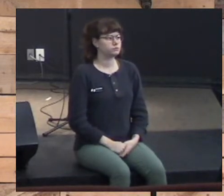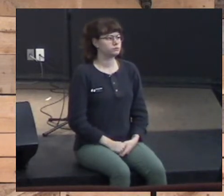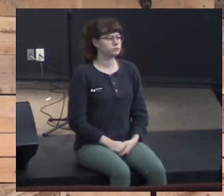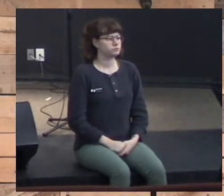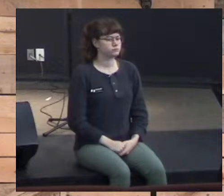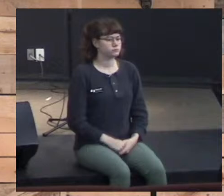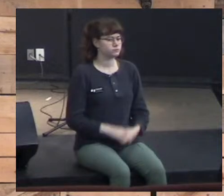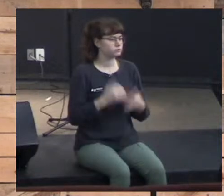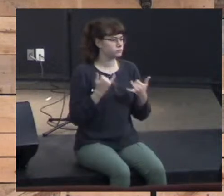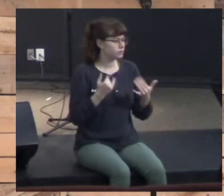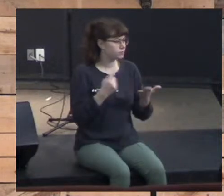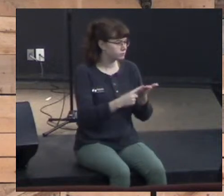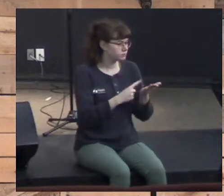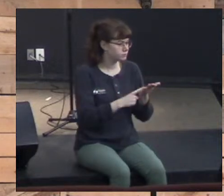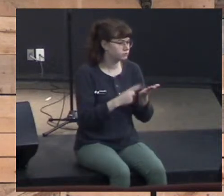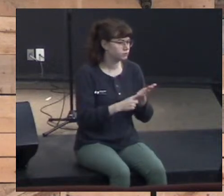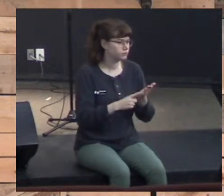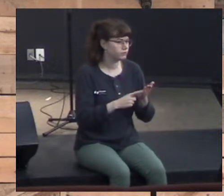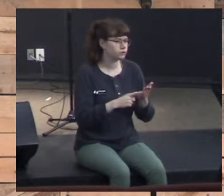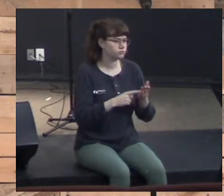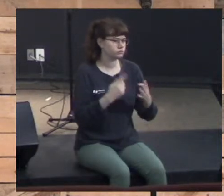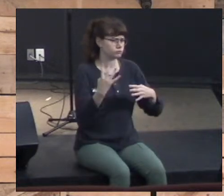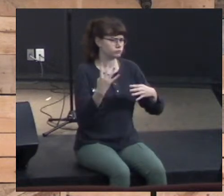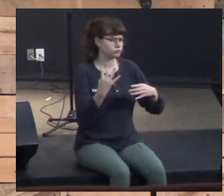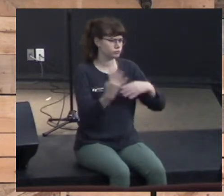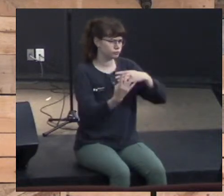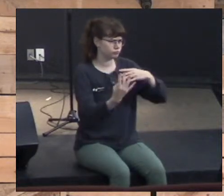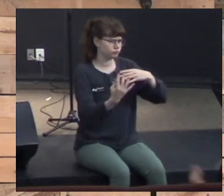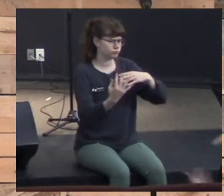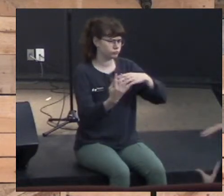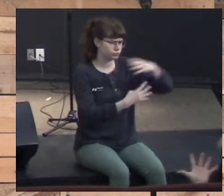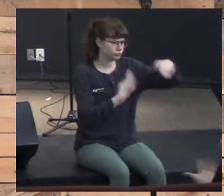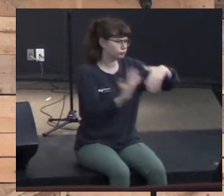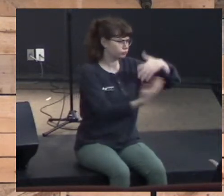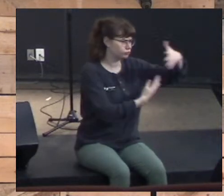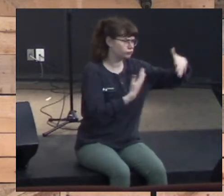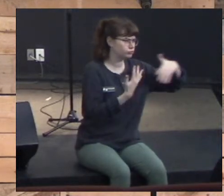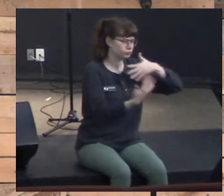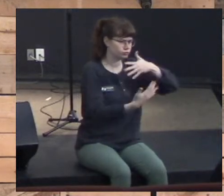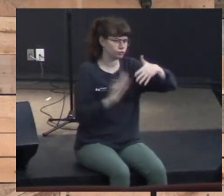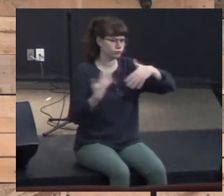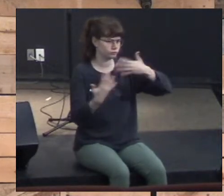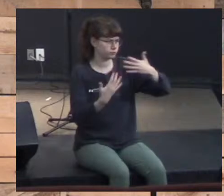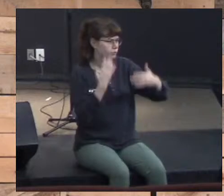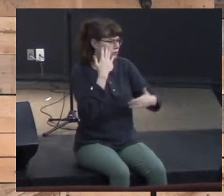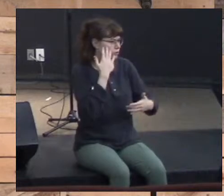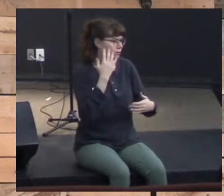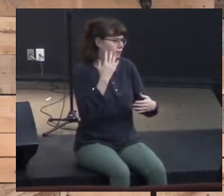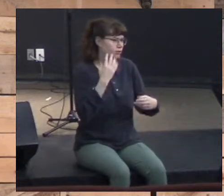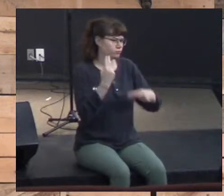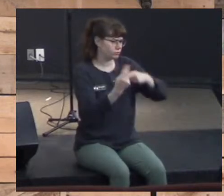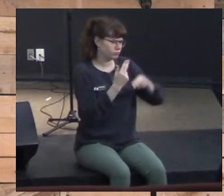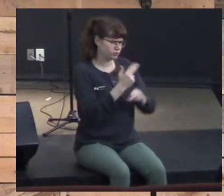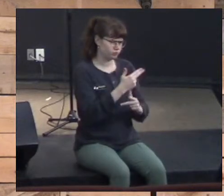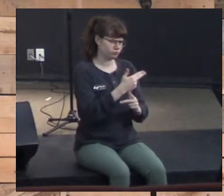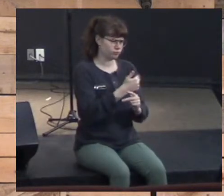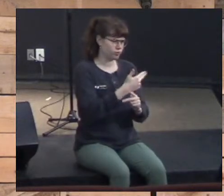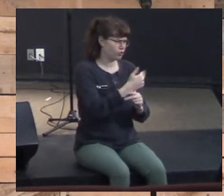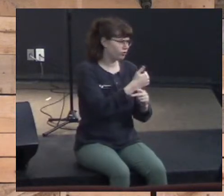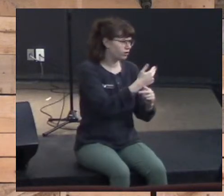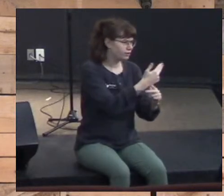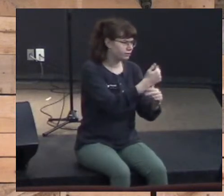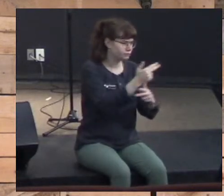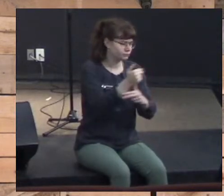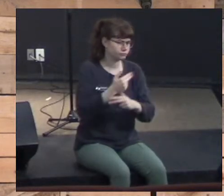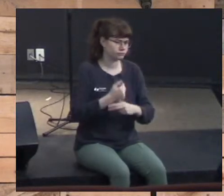Today we're going to talk a little bit about storms. And we all know about Hurricane Ian right now, right? That just devastated parts of what?